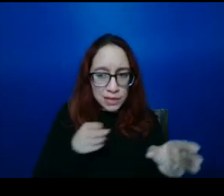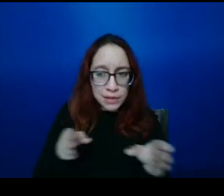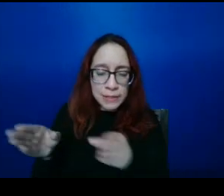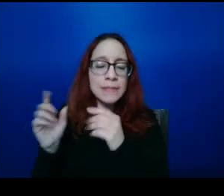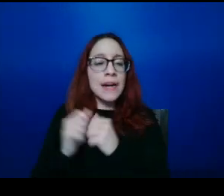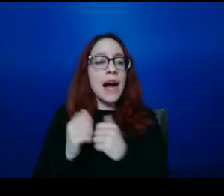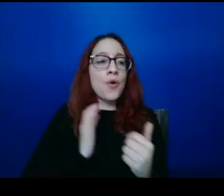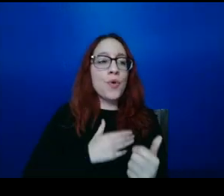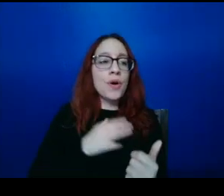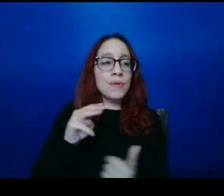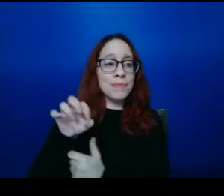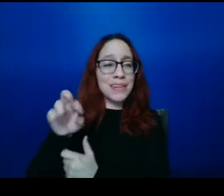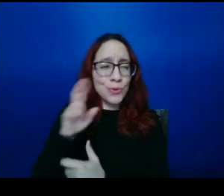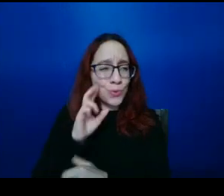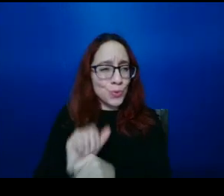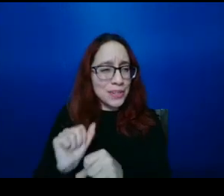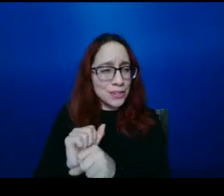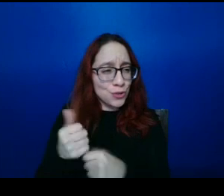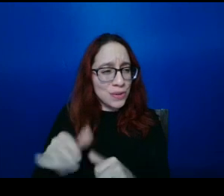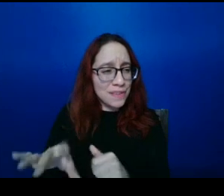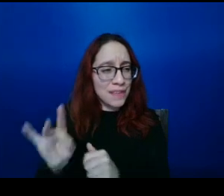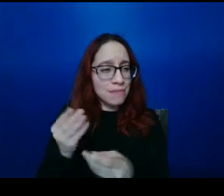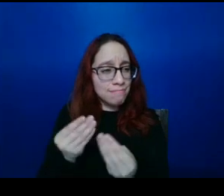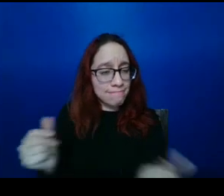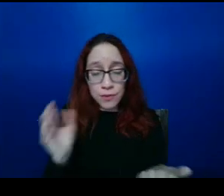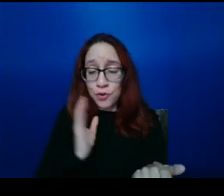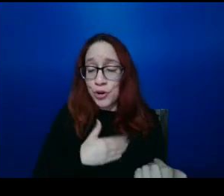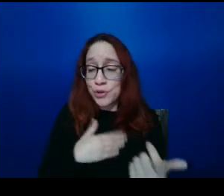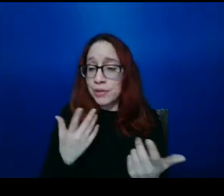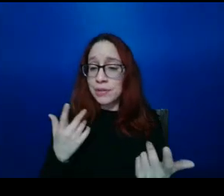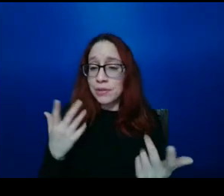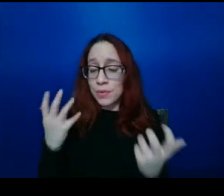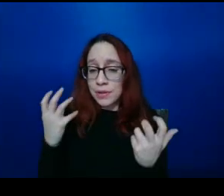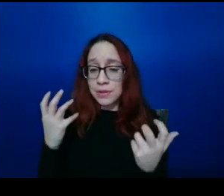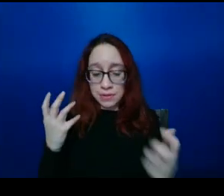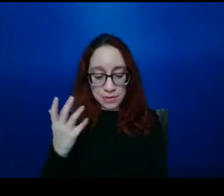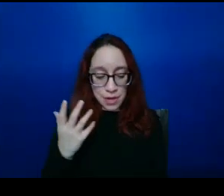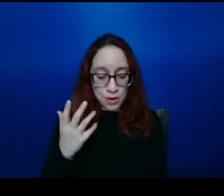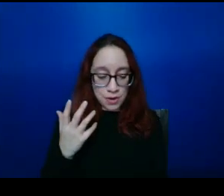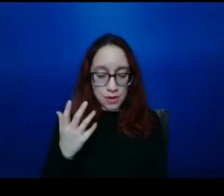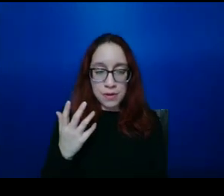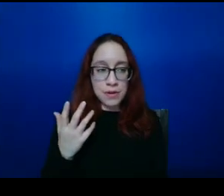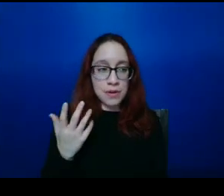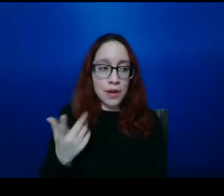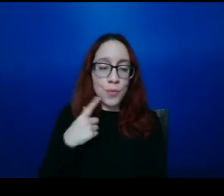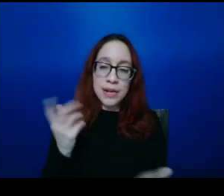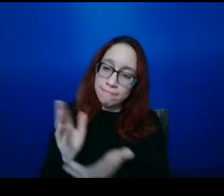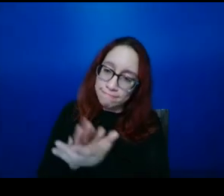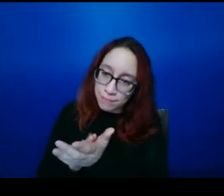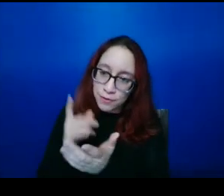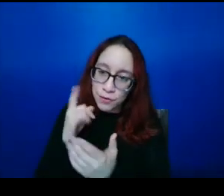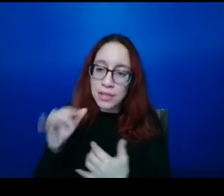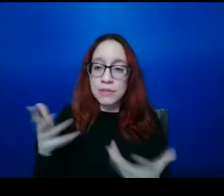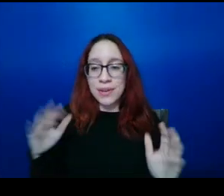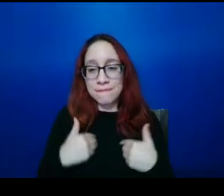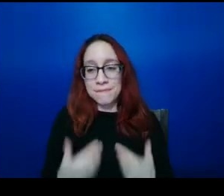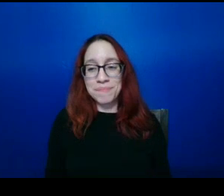our mayor also worked really hard to try to find the best solution for us. So I do want to commend you for that. And that is all I have. Thank